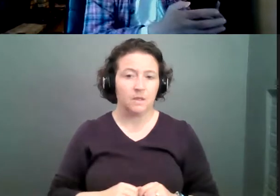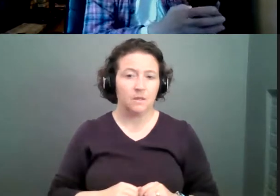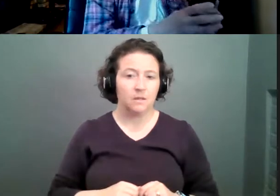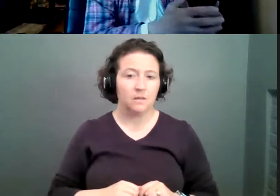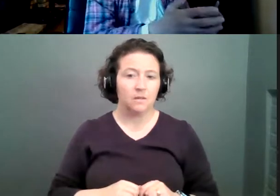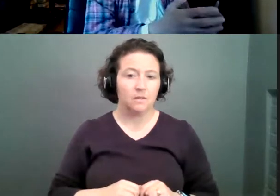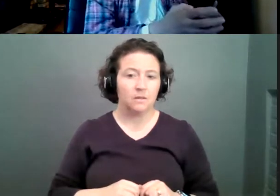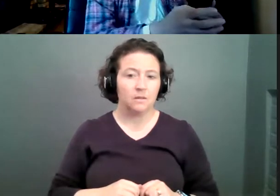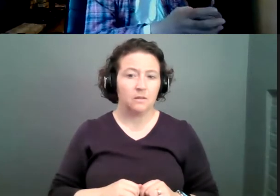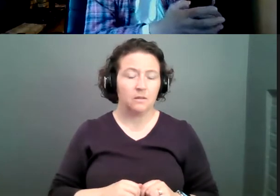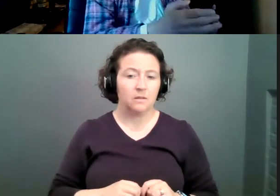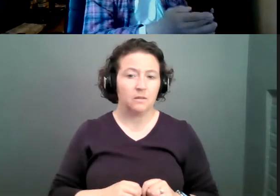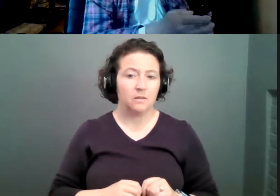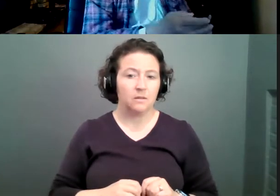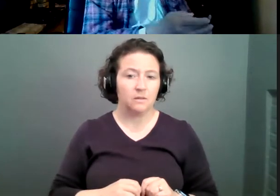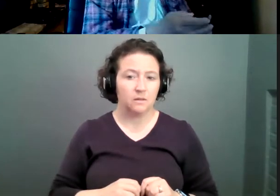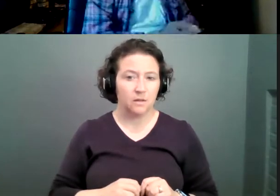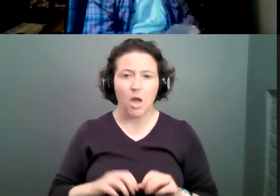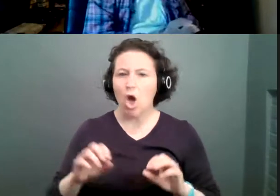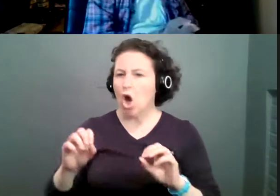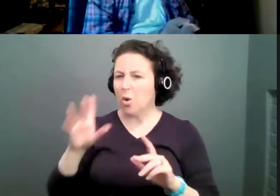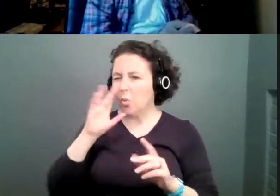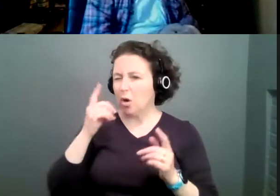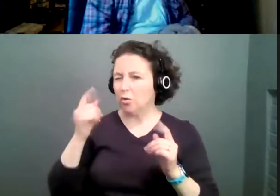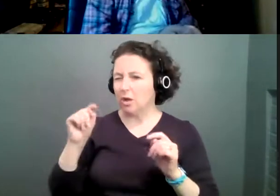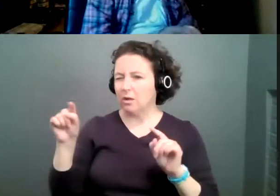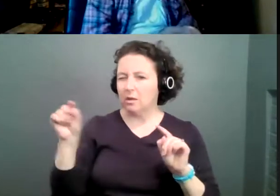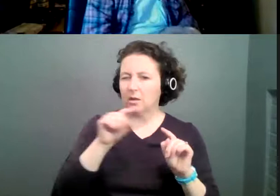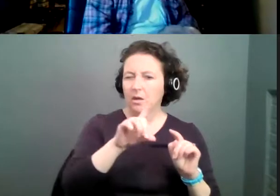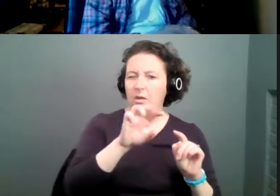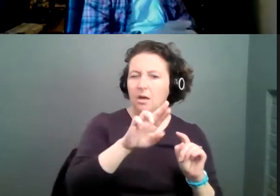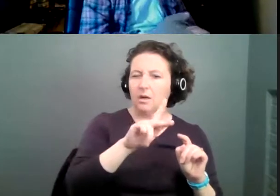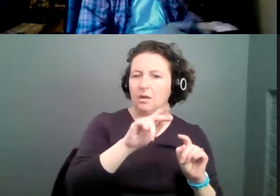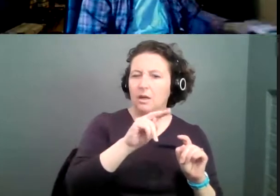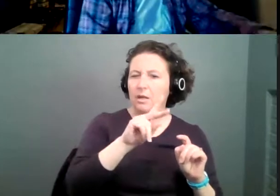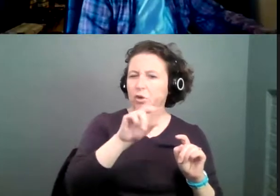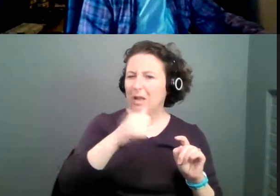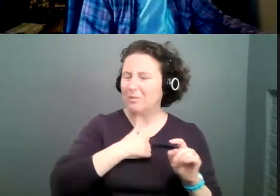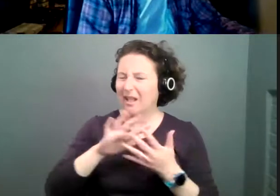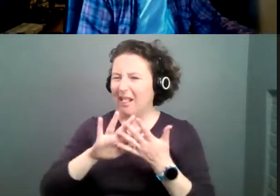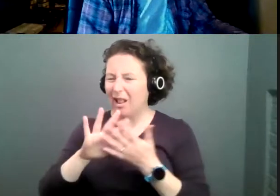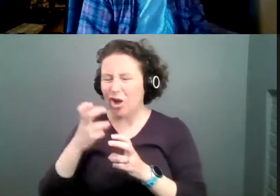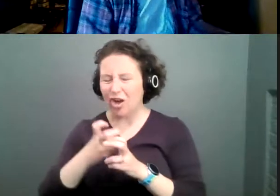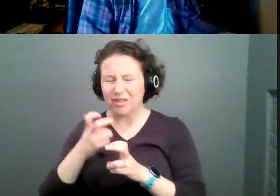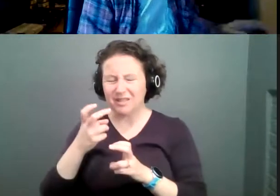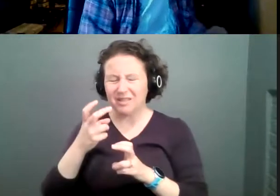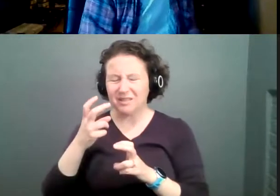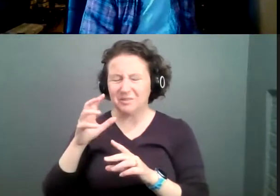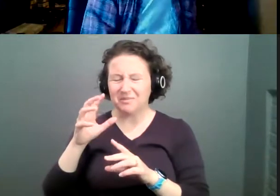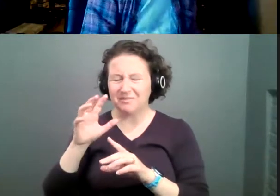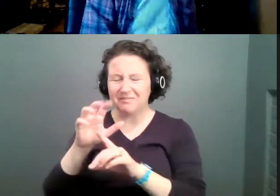this age. Okay, we'll try to go to Dr. Kandula. I'm sorry, it's breaking up just a little bit there. Hard to catch that